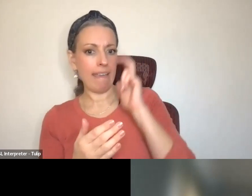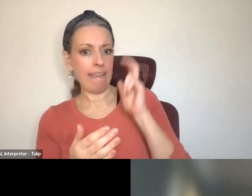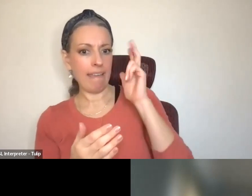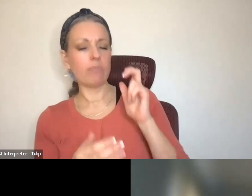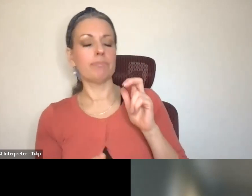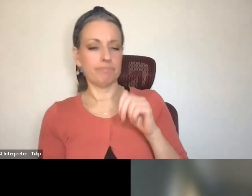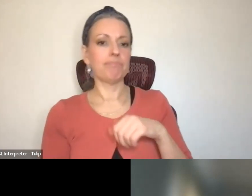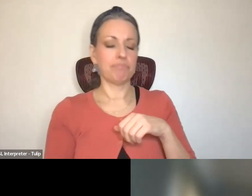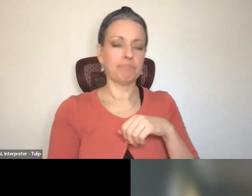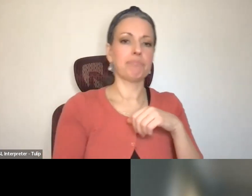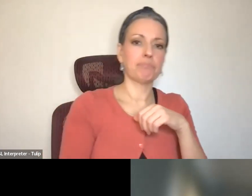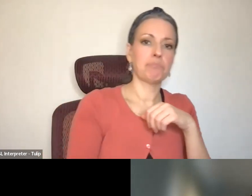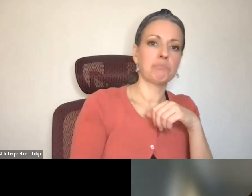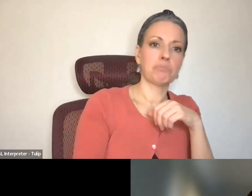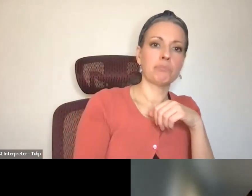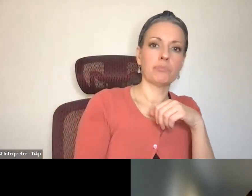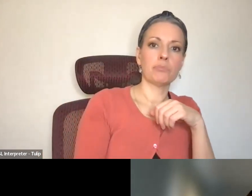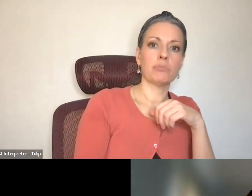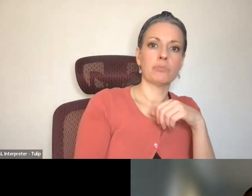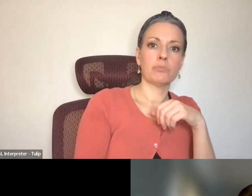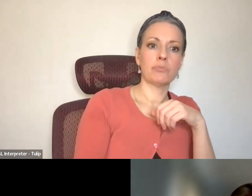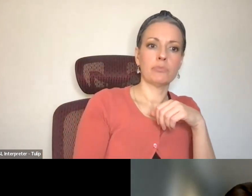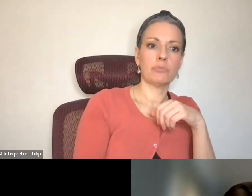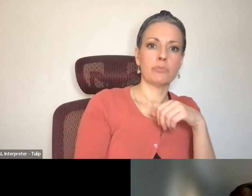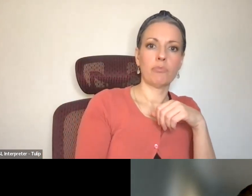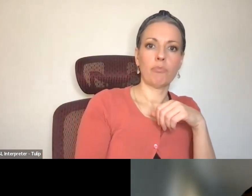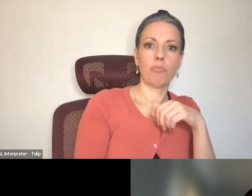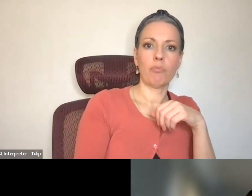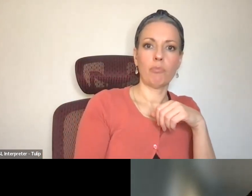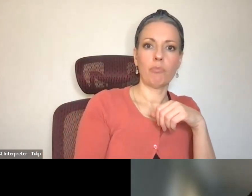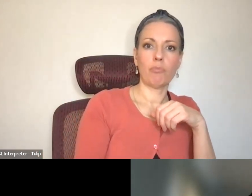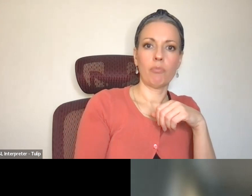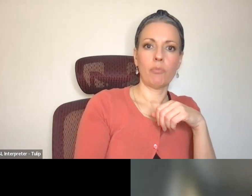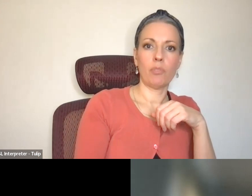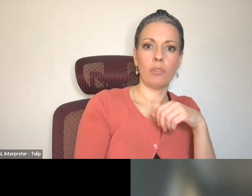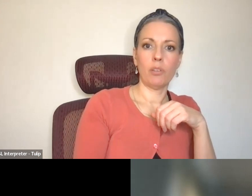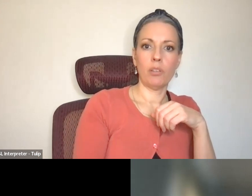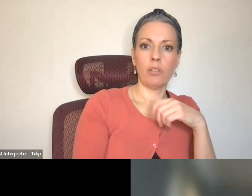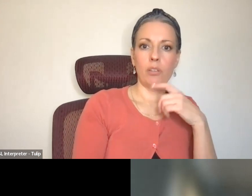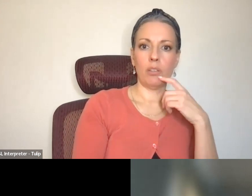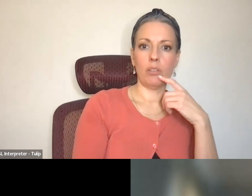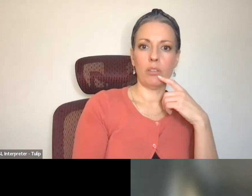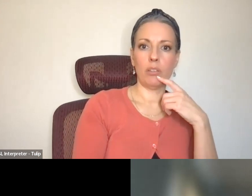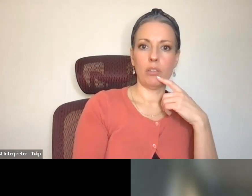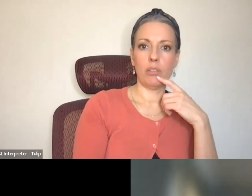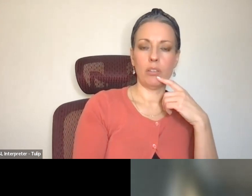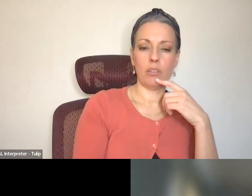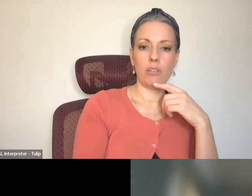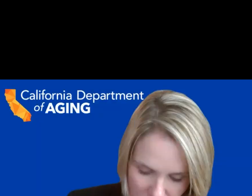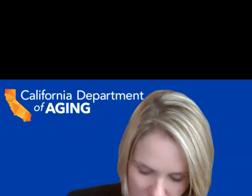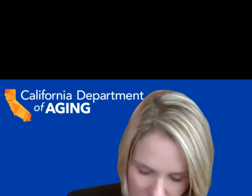thinking about the many ideas and many ways that APS workers could play critical roles in supporting